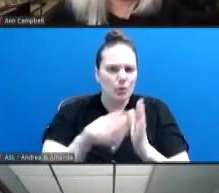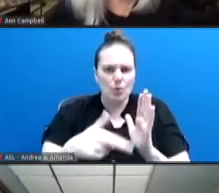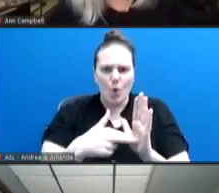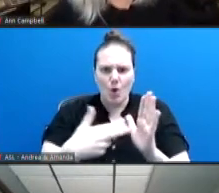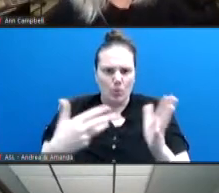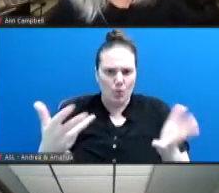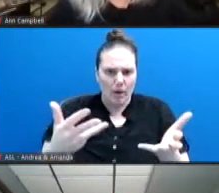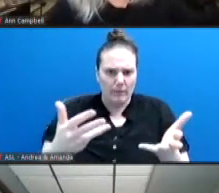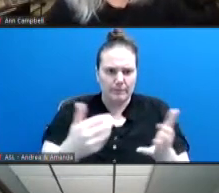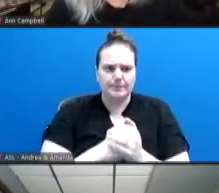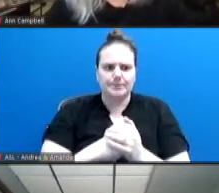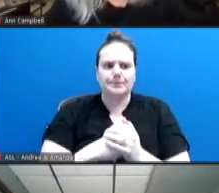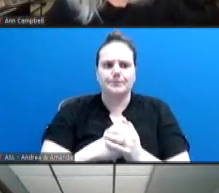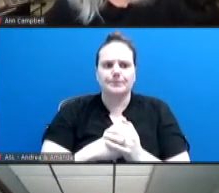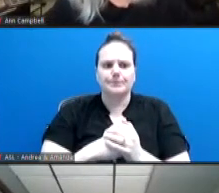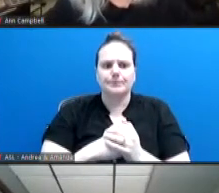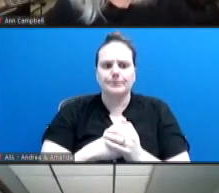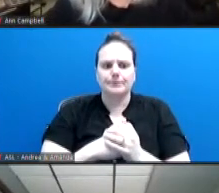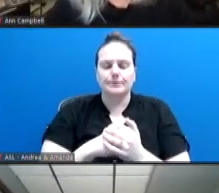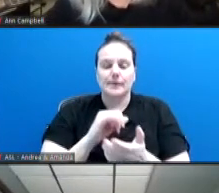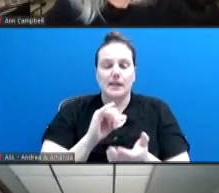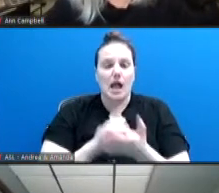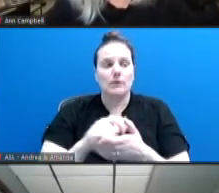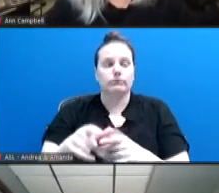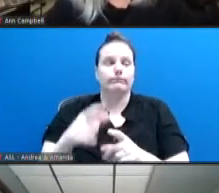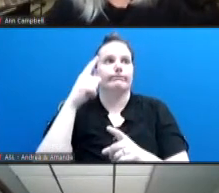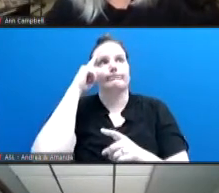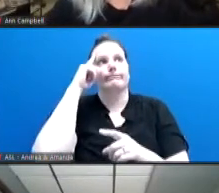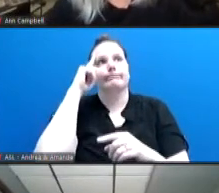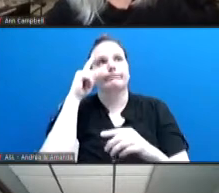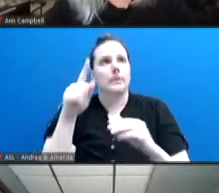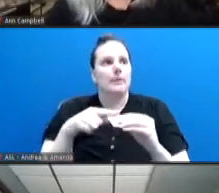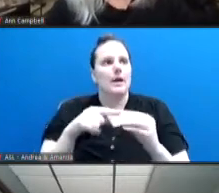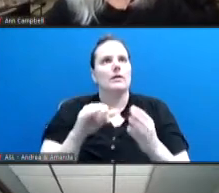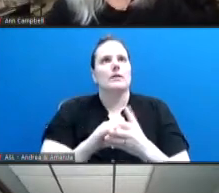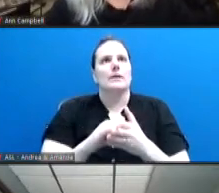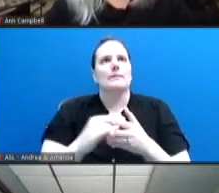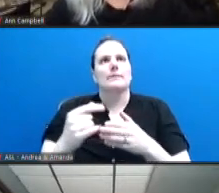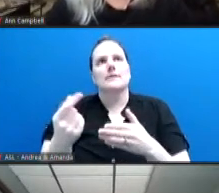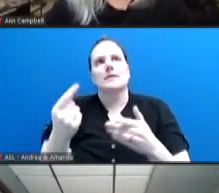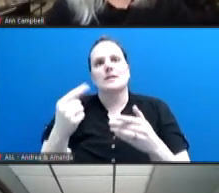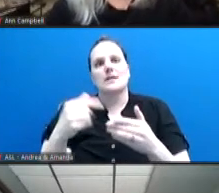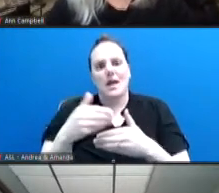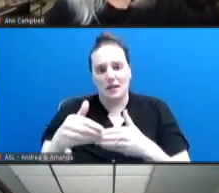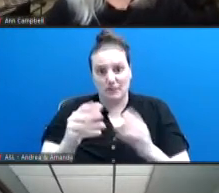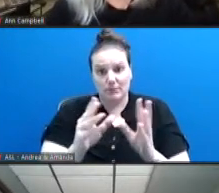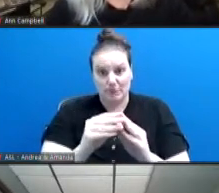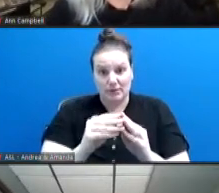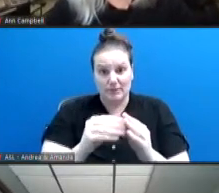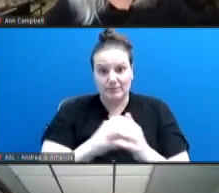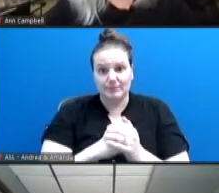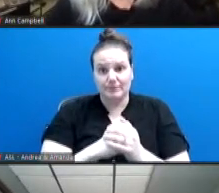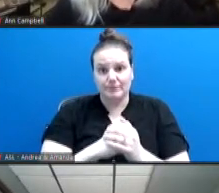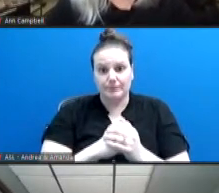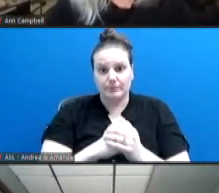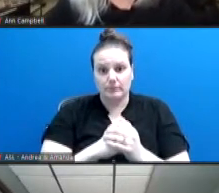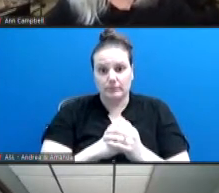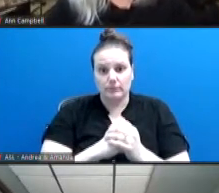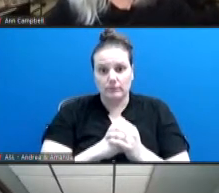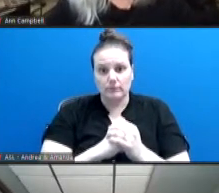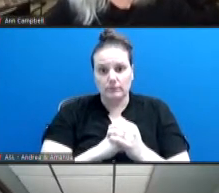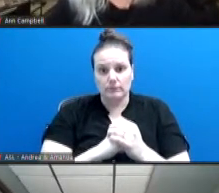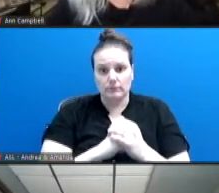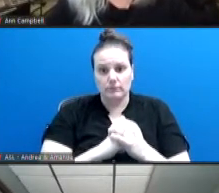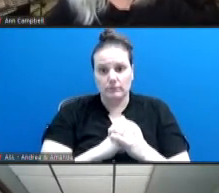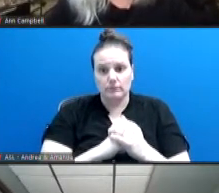So that is one thing to be thinking about coming into that next meeting. So there will be